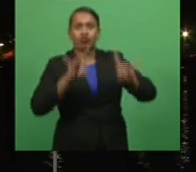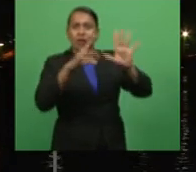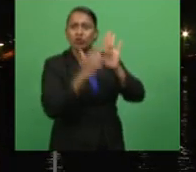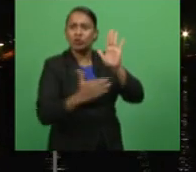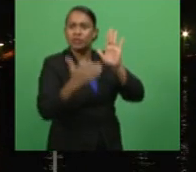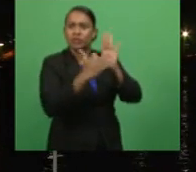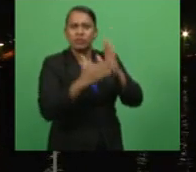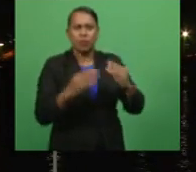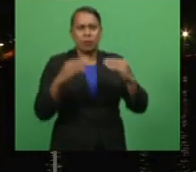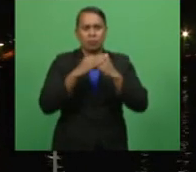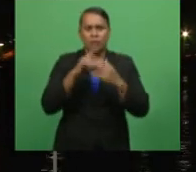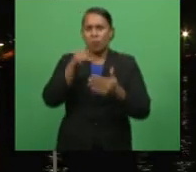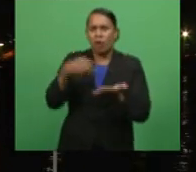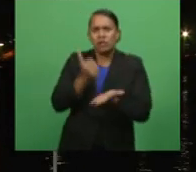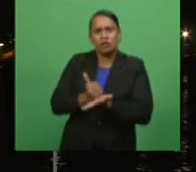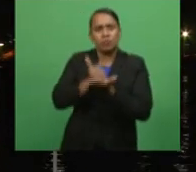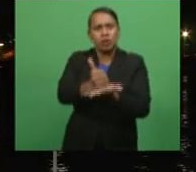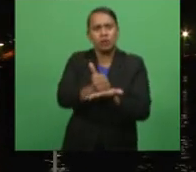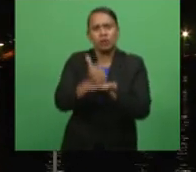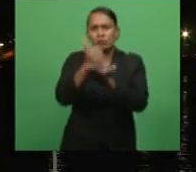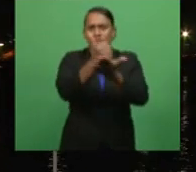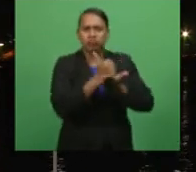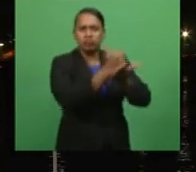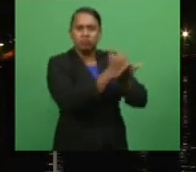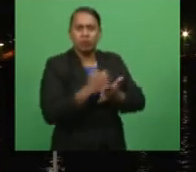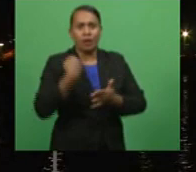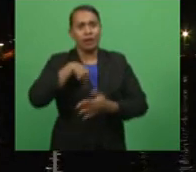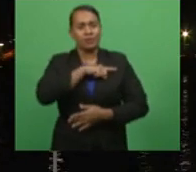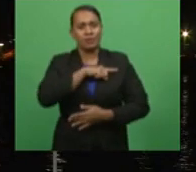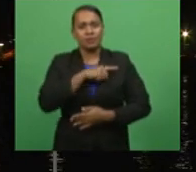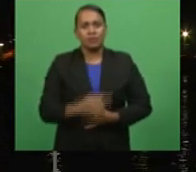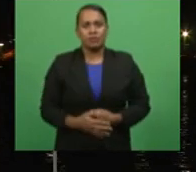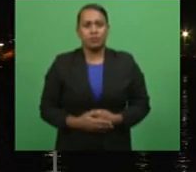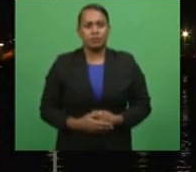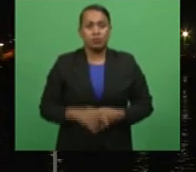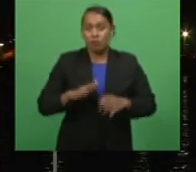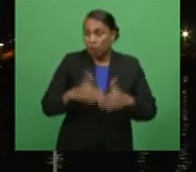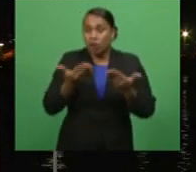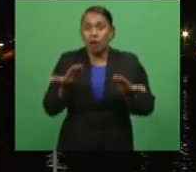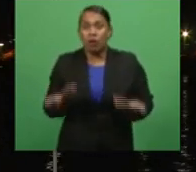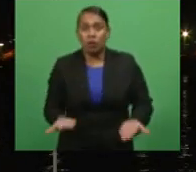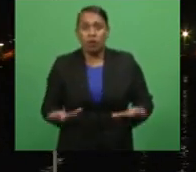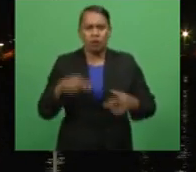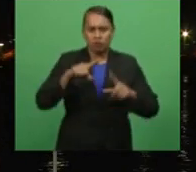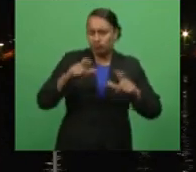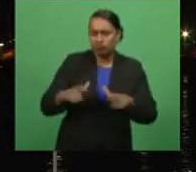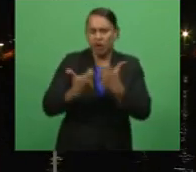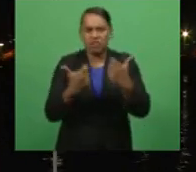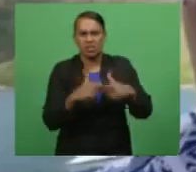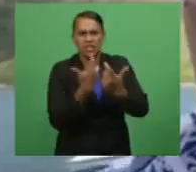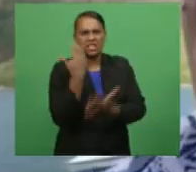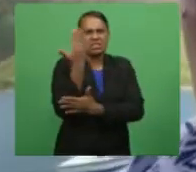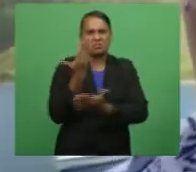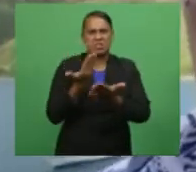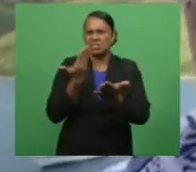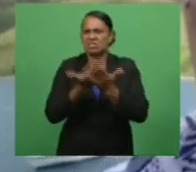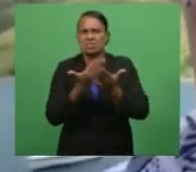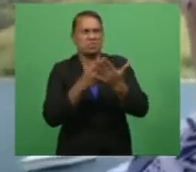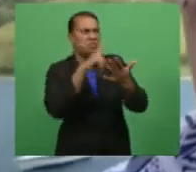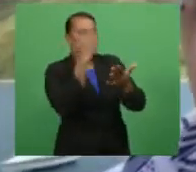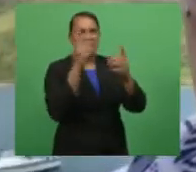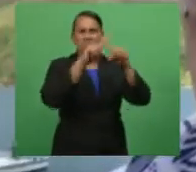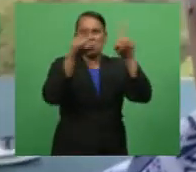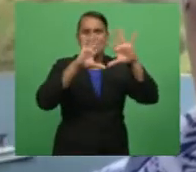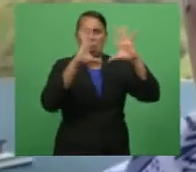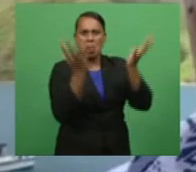support has given Fiji hope. He says the scale of the current challenges demand global cooperation. I'm not only talking